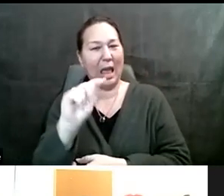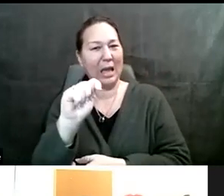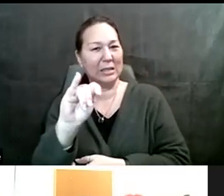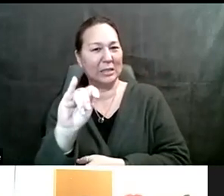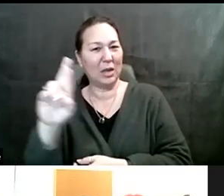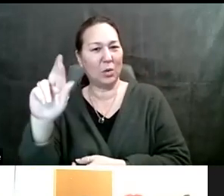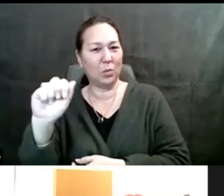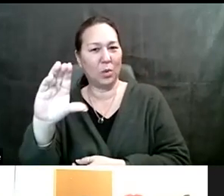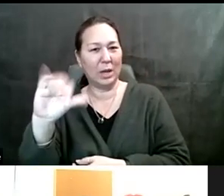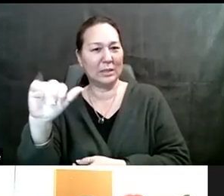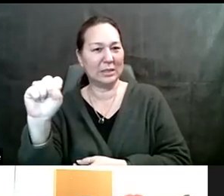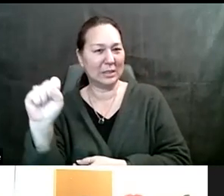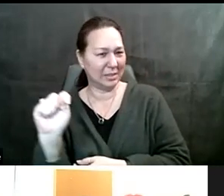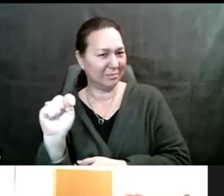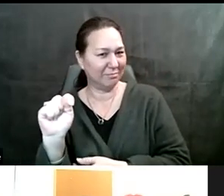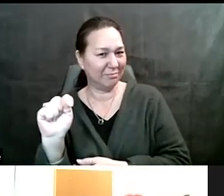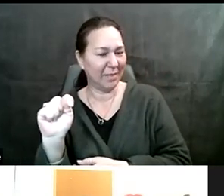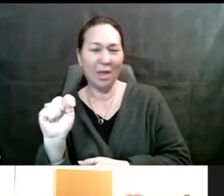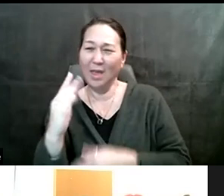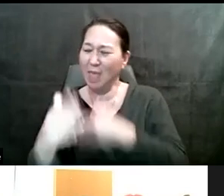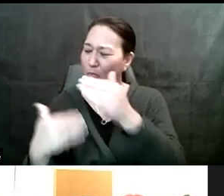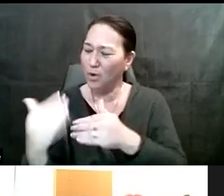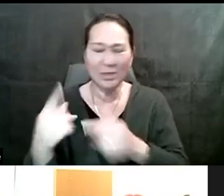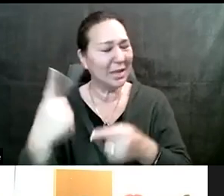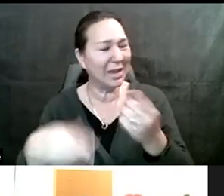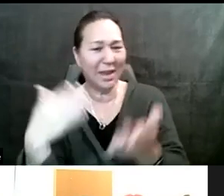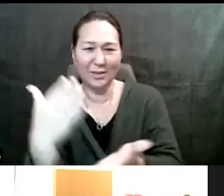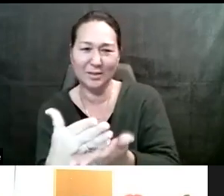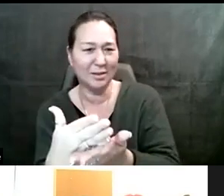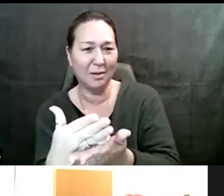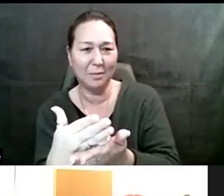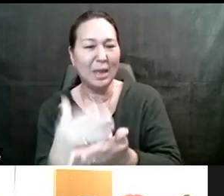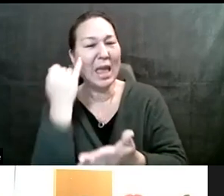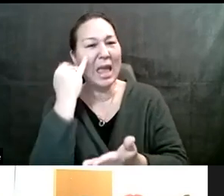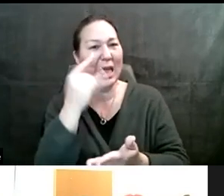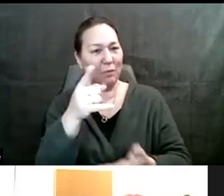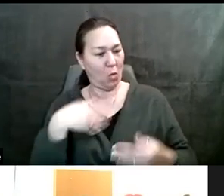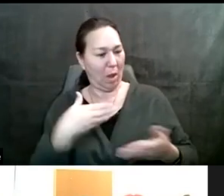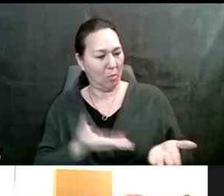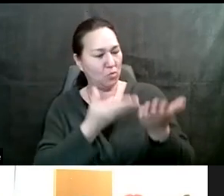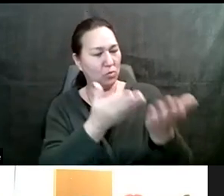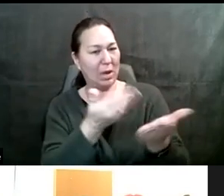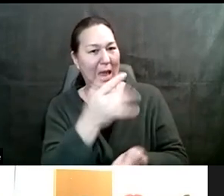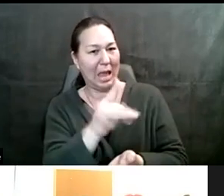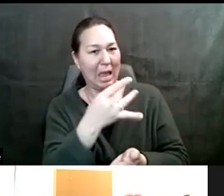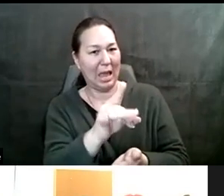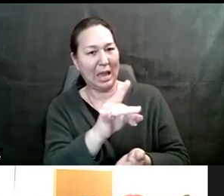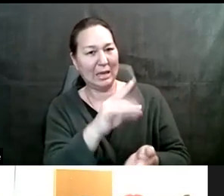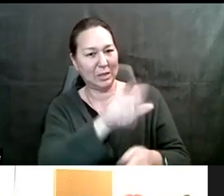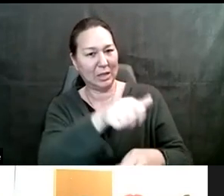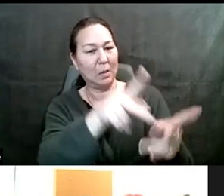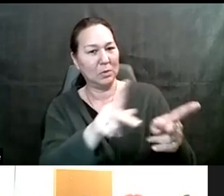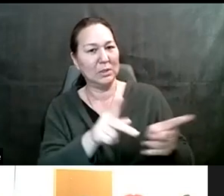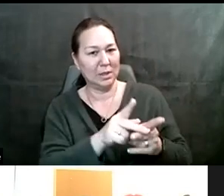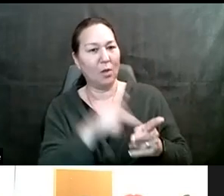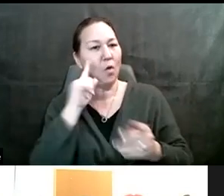progress cannot stop there if you have the audacity to propose 18 positions for Community connections coordinators who